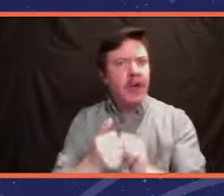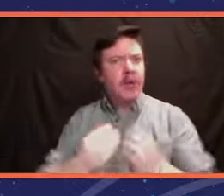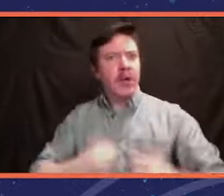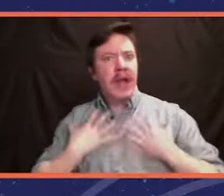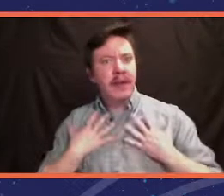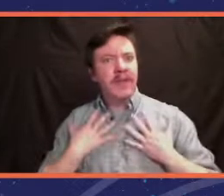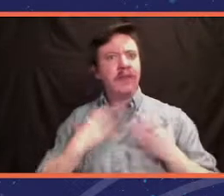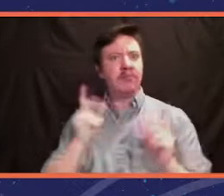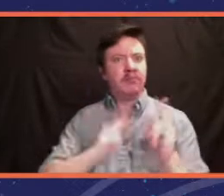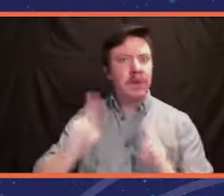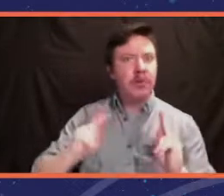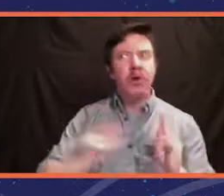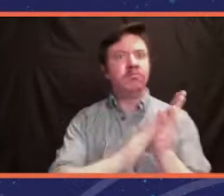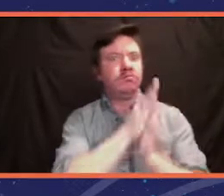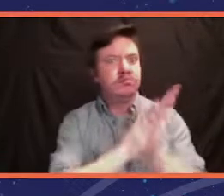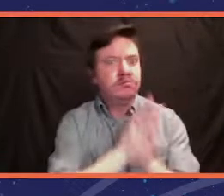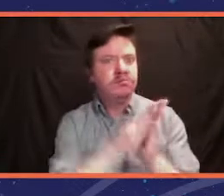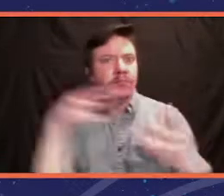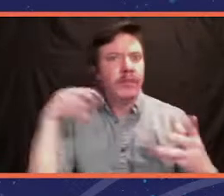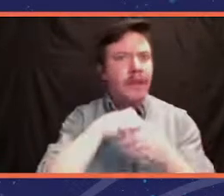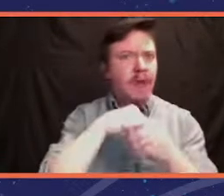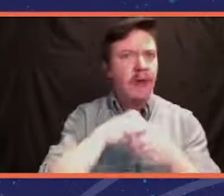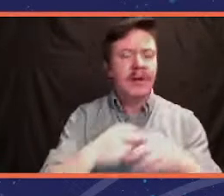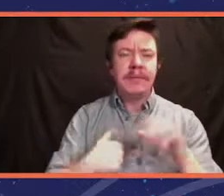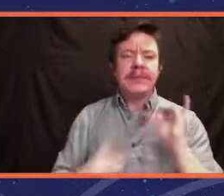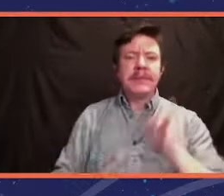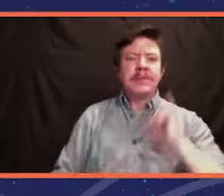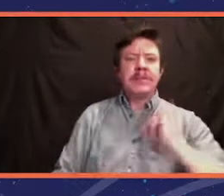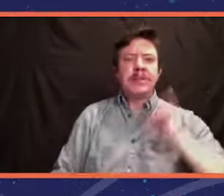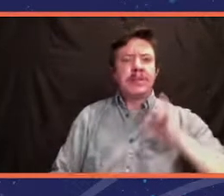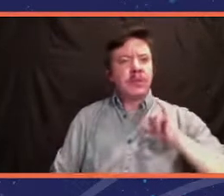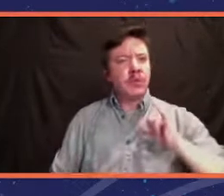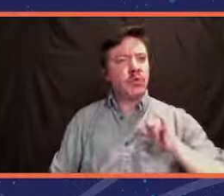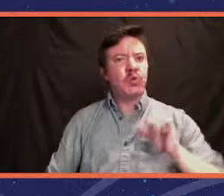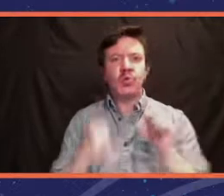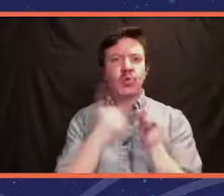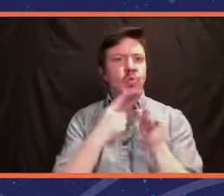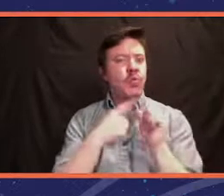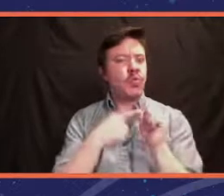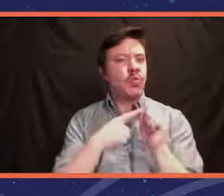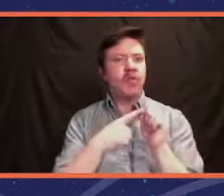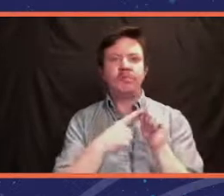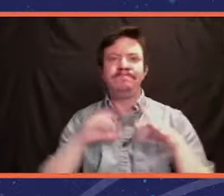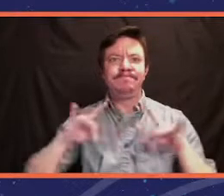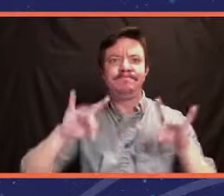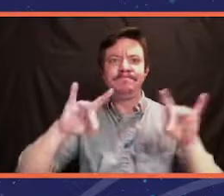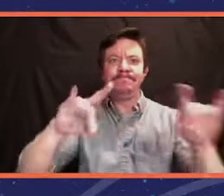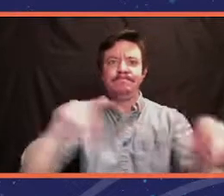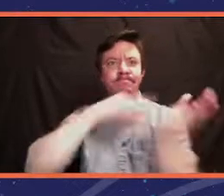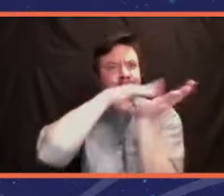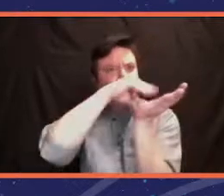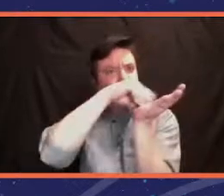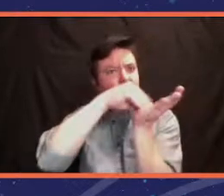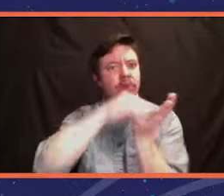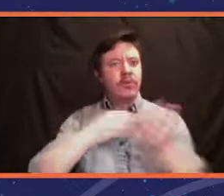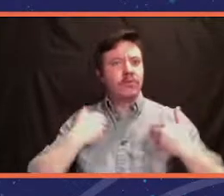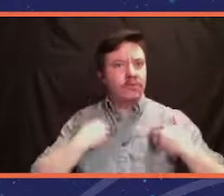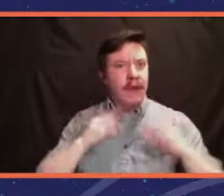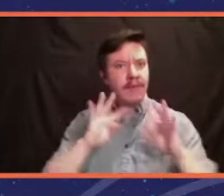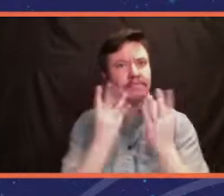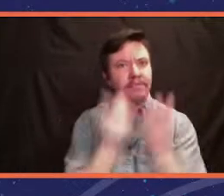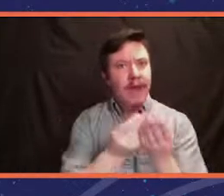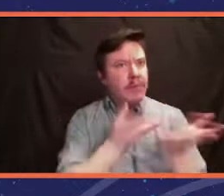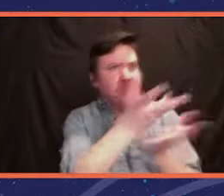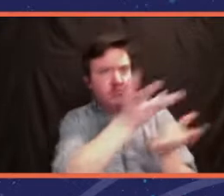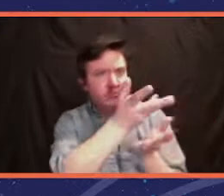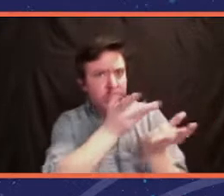like, man, I guess the first thing is like, just get educated on it and like how we can have these conversations with our family and just take the steps